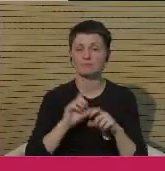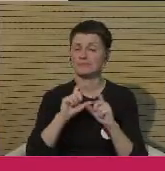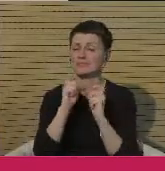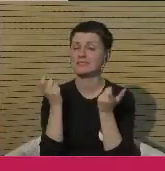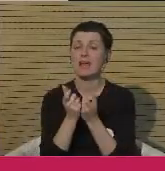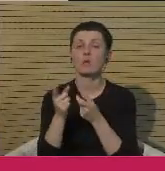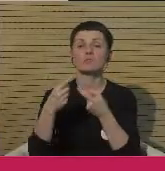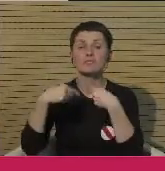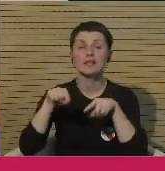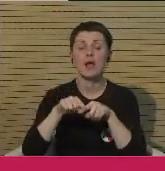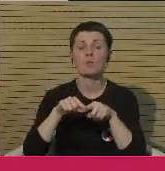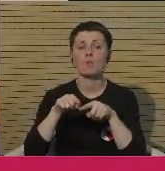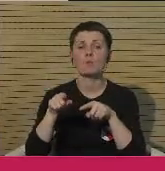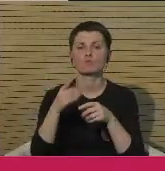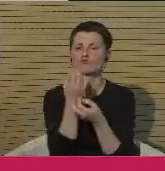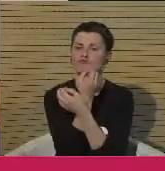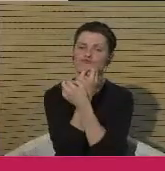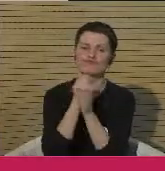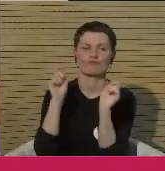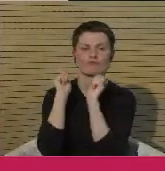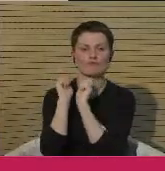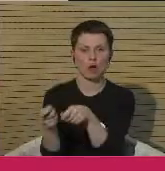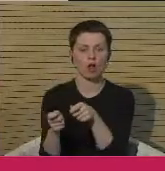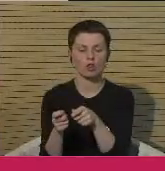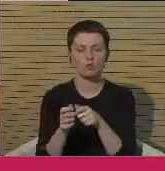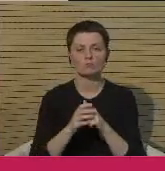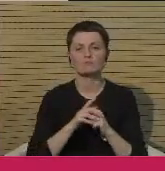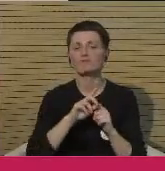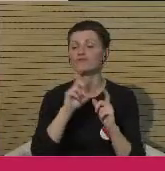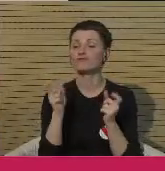by the state. Basically,